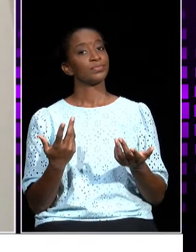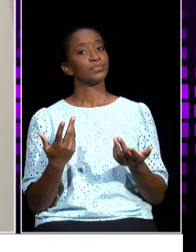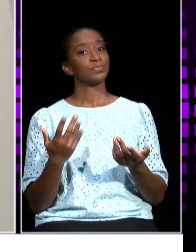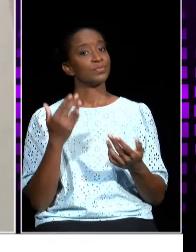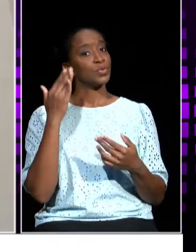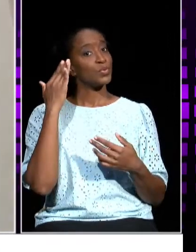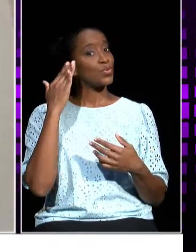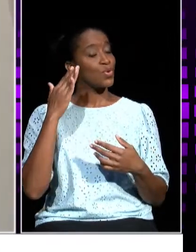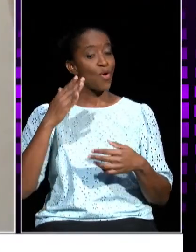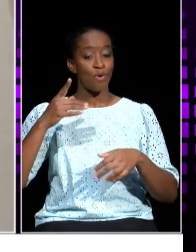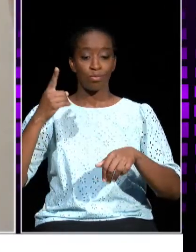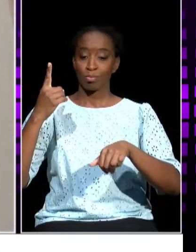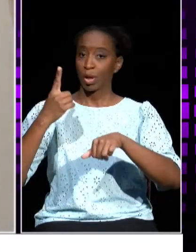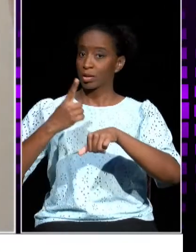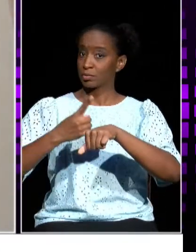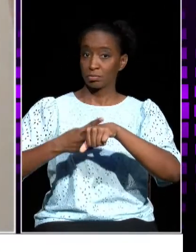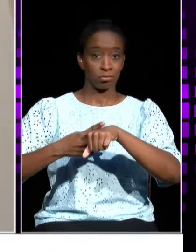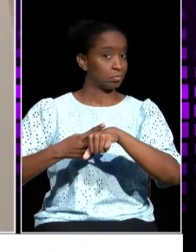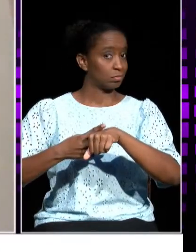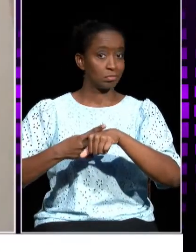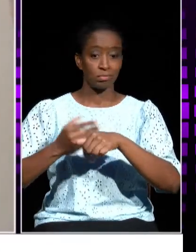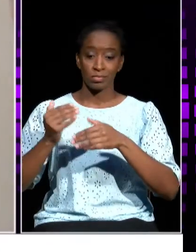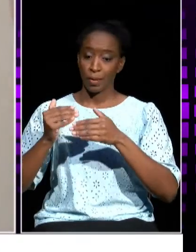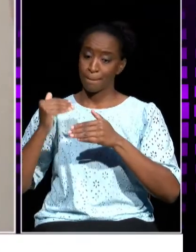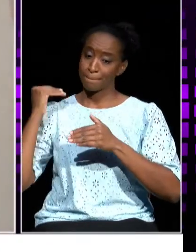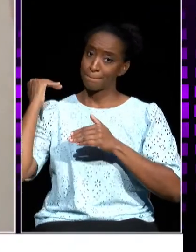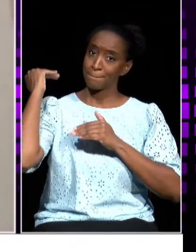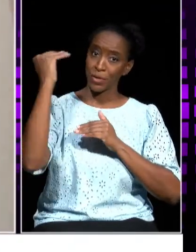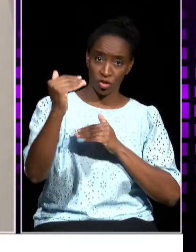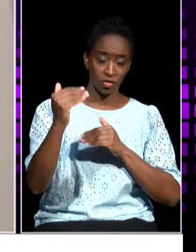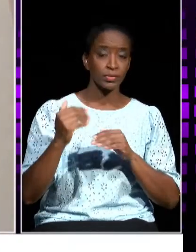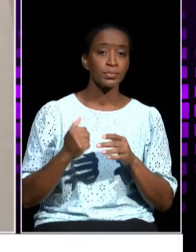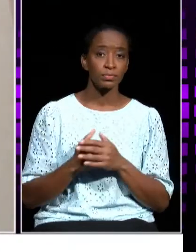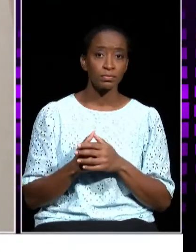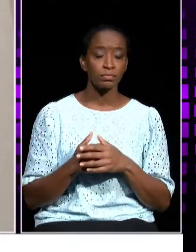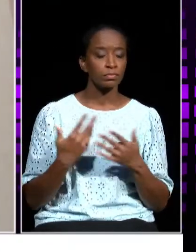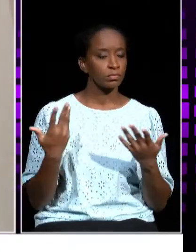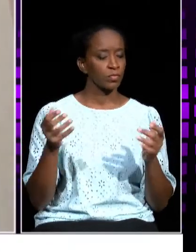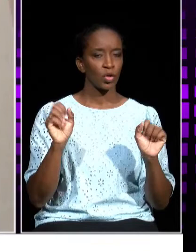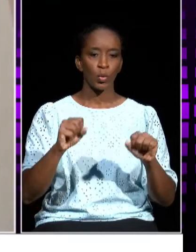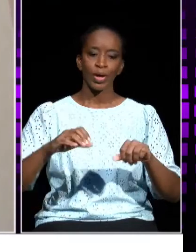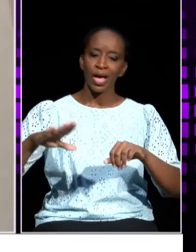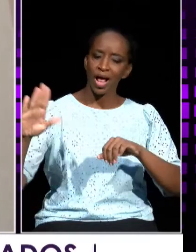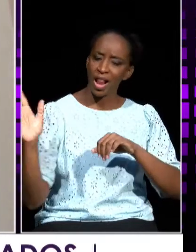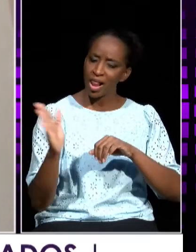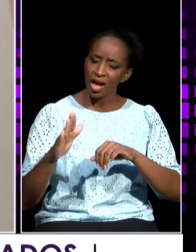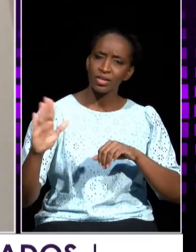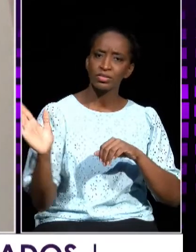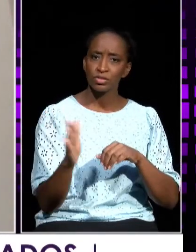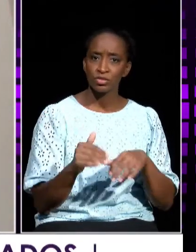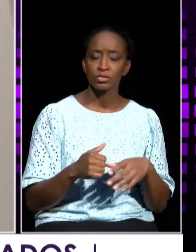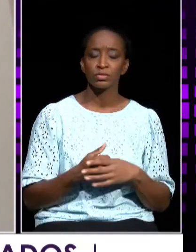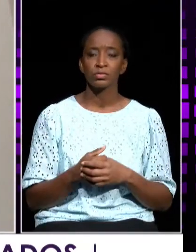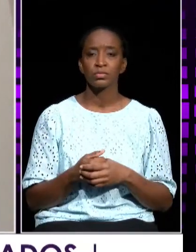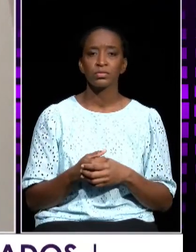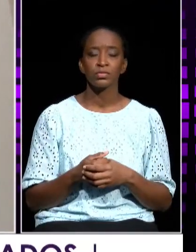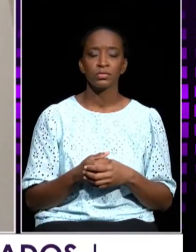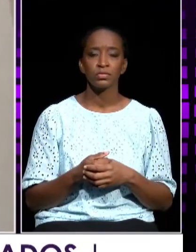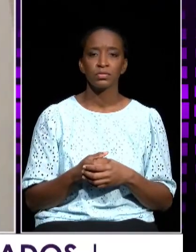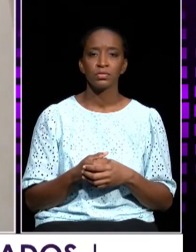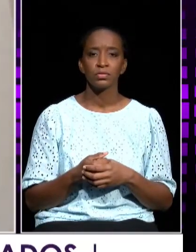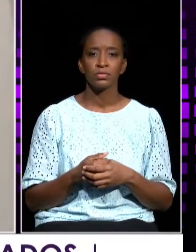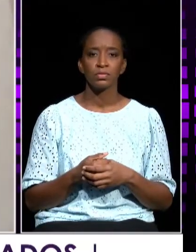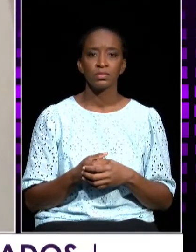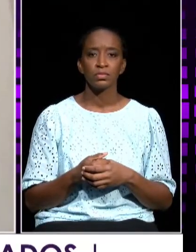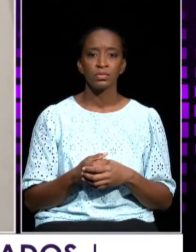on abuse. Because you can lash a child, but you don't have to